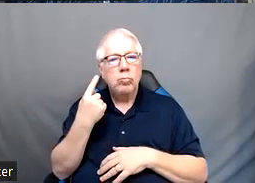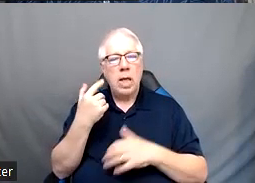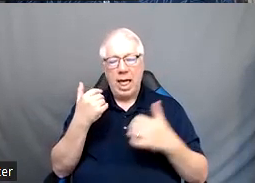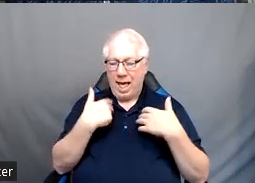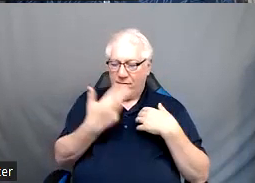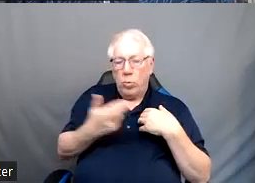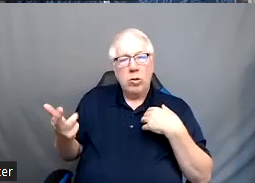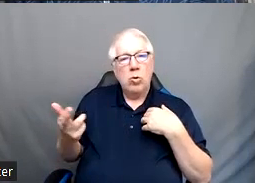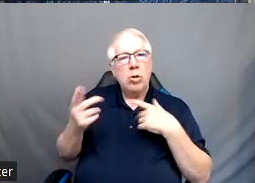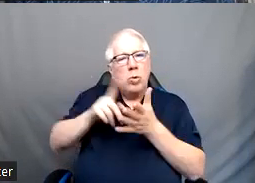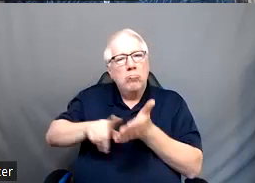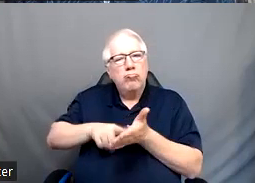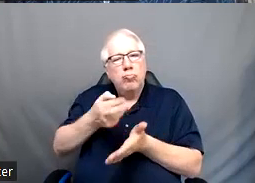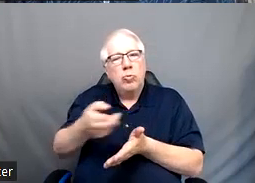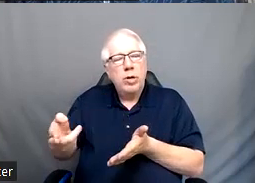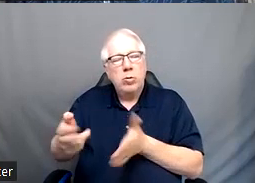resources.